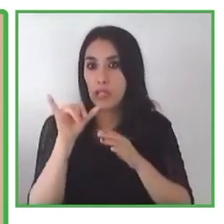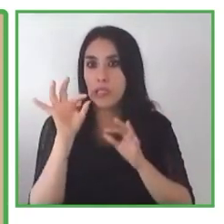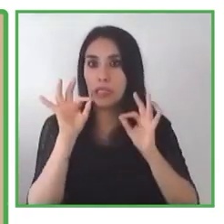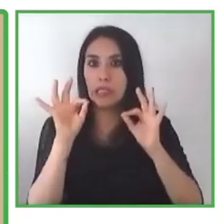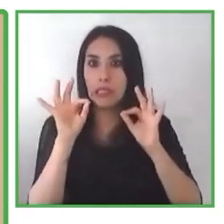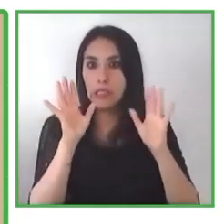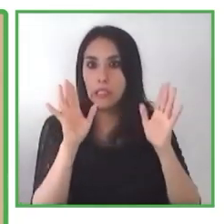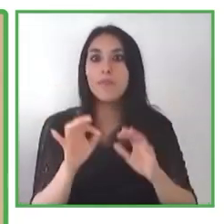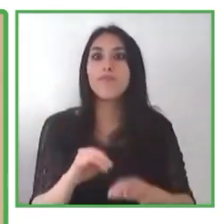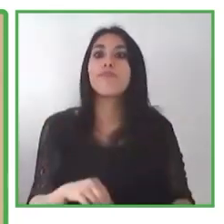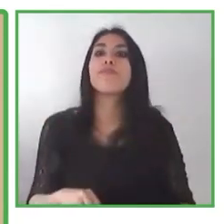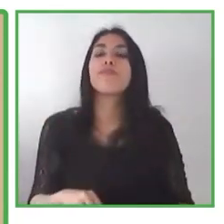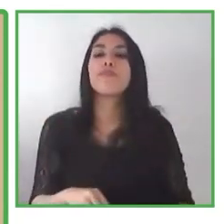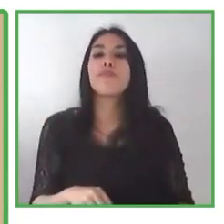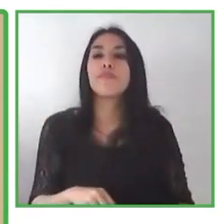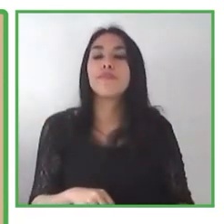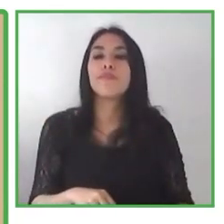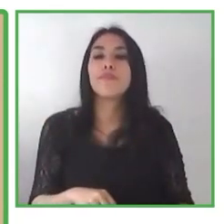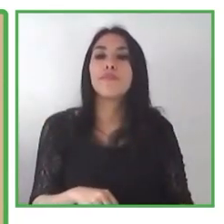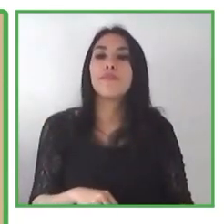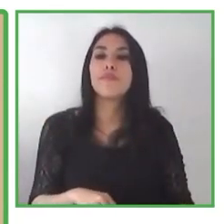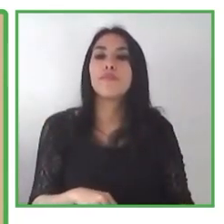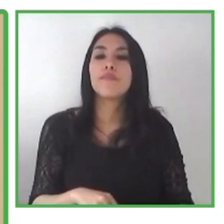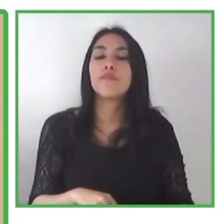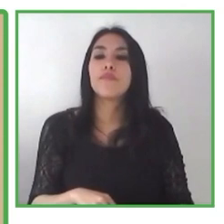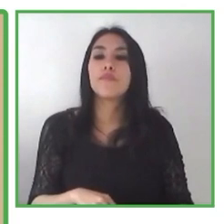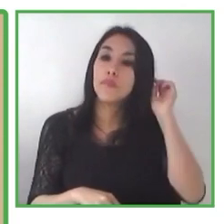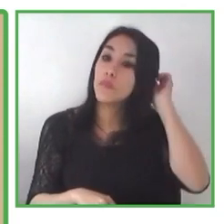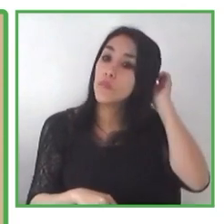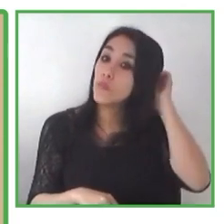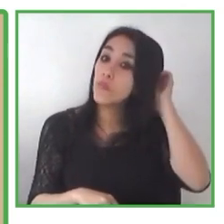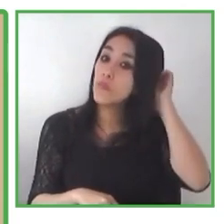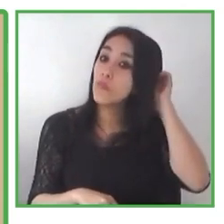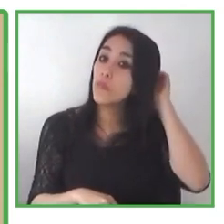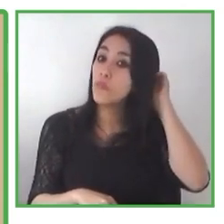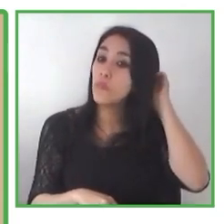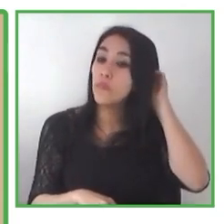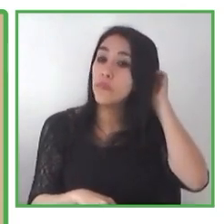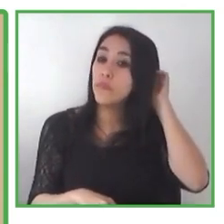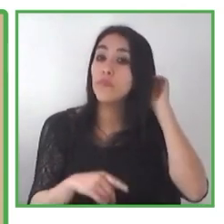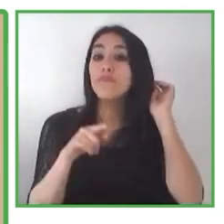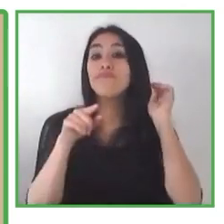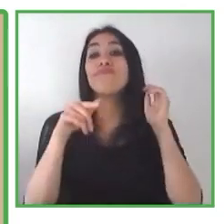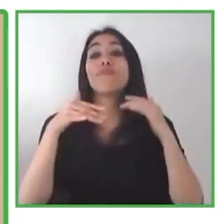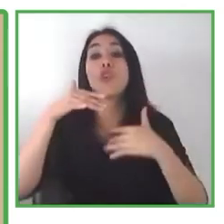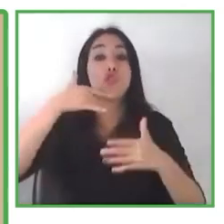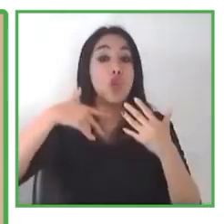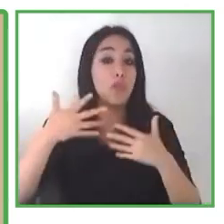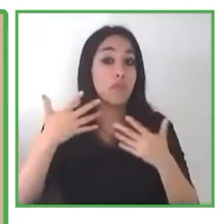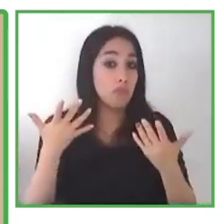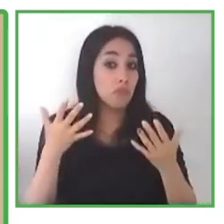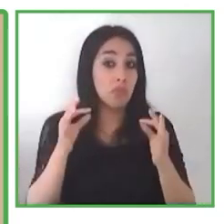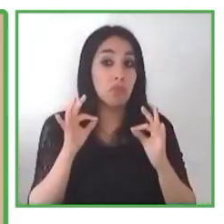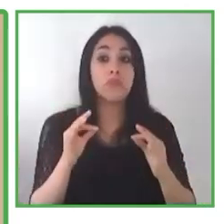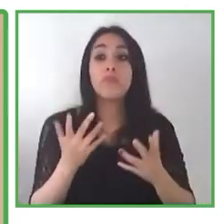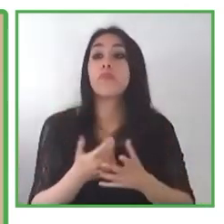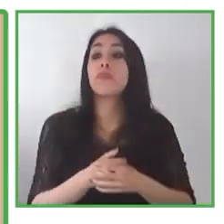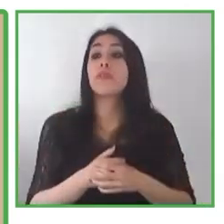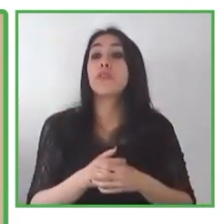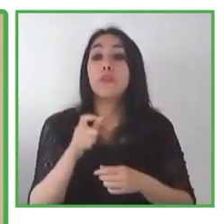the development and financing for the Samoa Road 2014, on